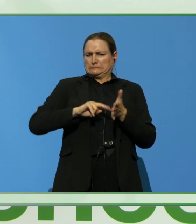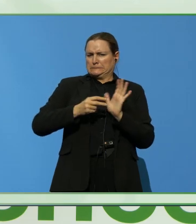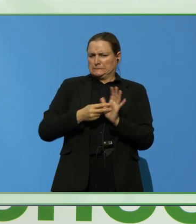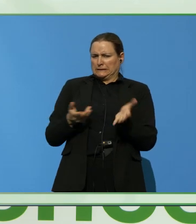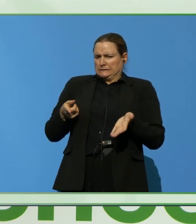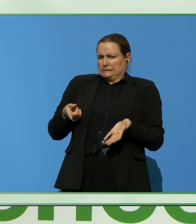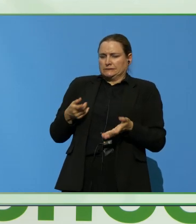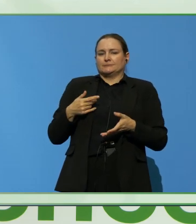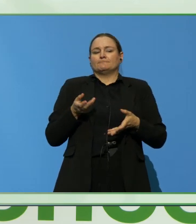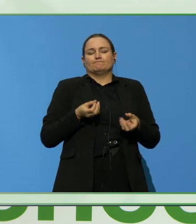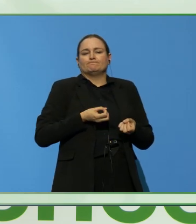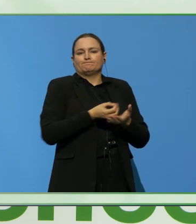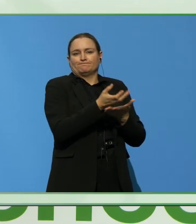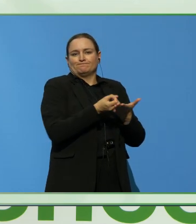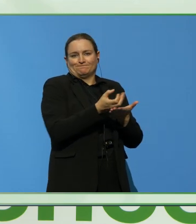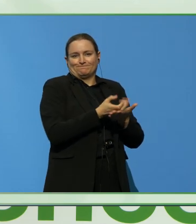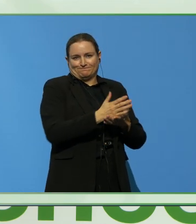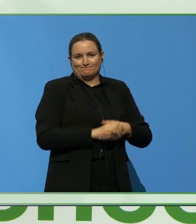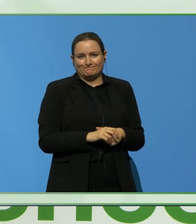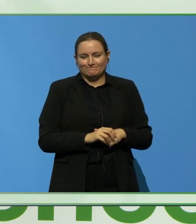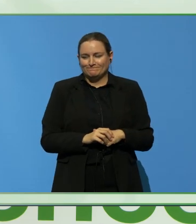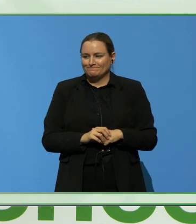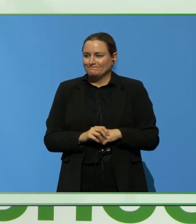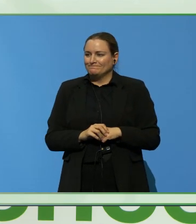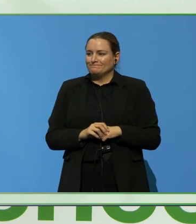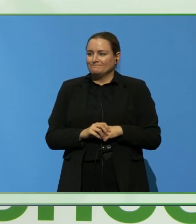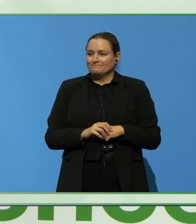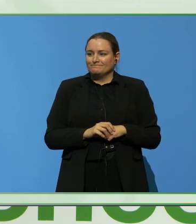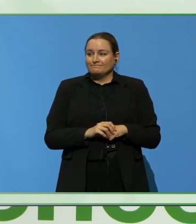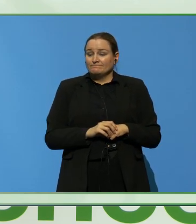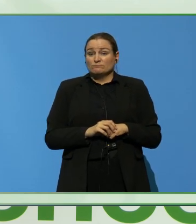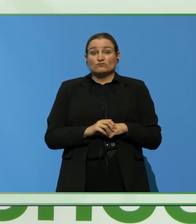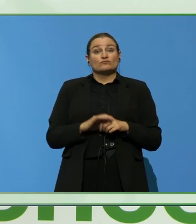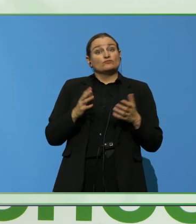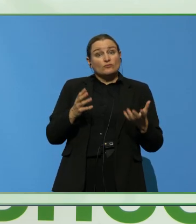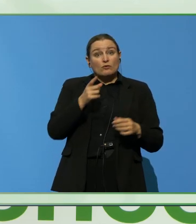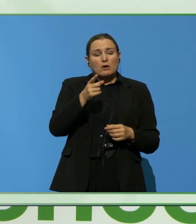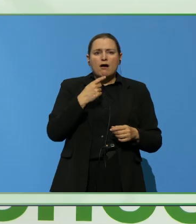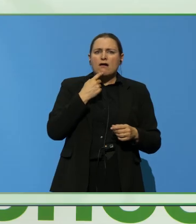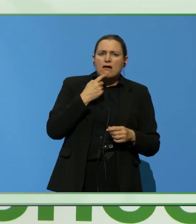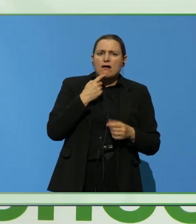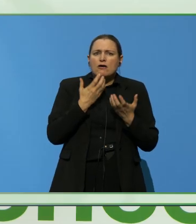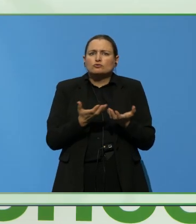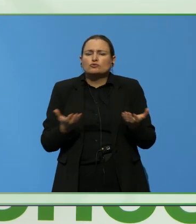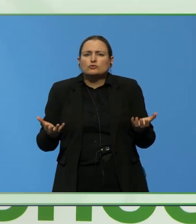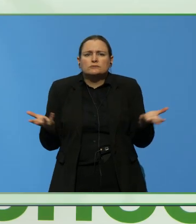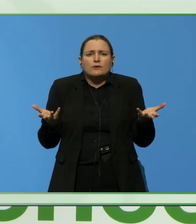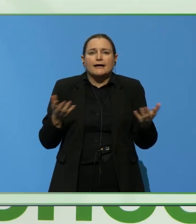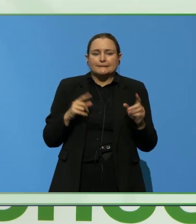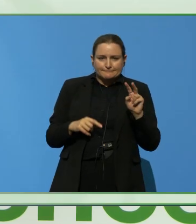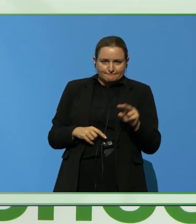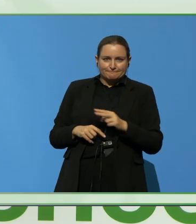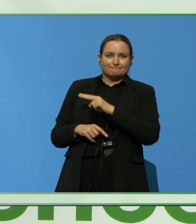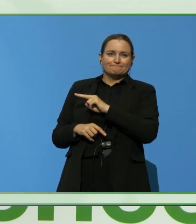UNESCO resources. If you're interested, I invite you to look at practical manual and master classes on disability